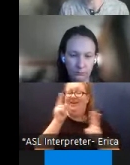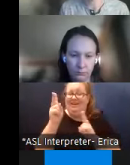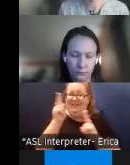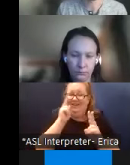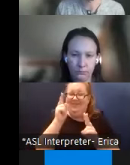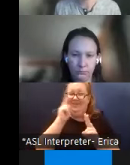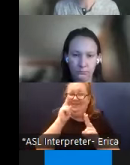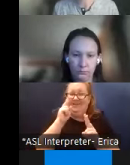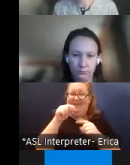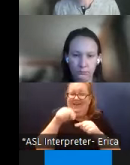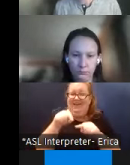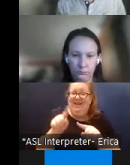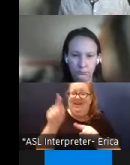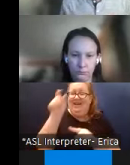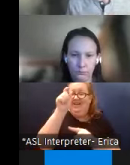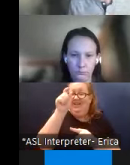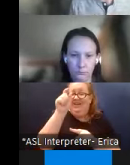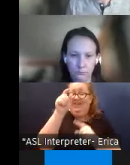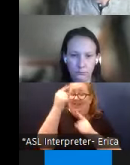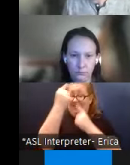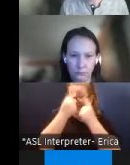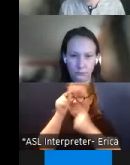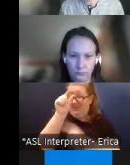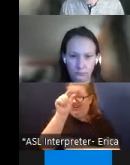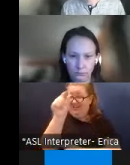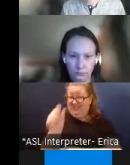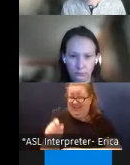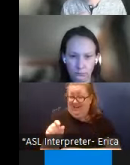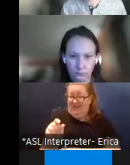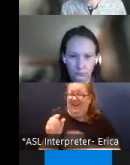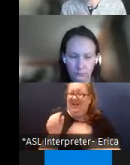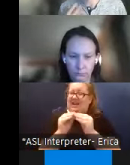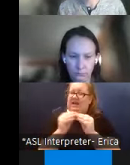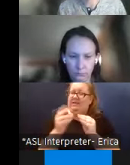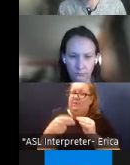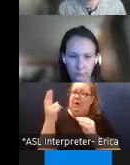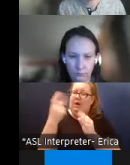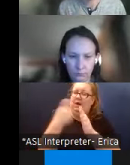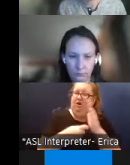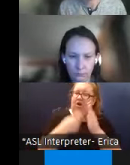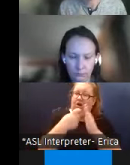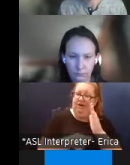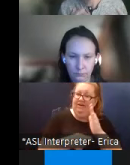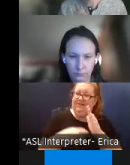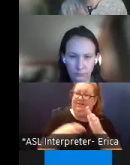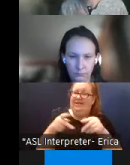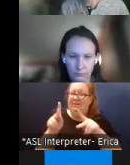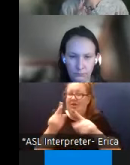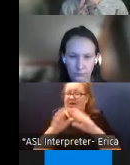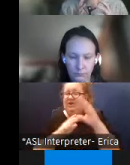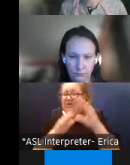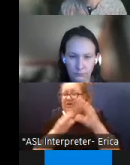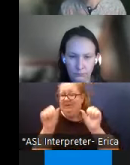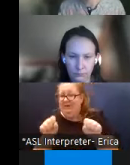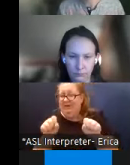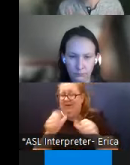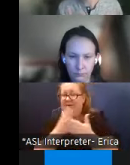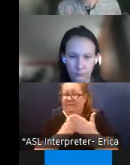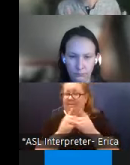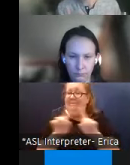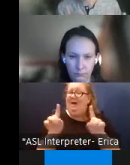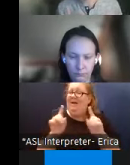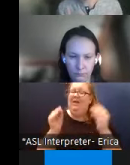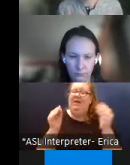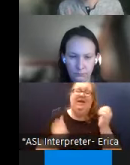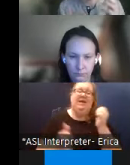the consideration sliders, that gets much higher on the cost, permitting, constructability side, however, has the greatest